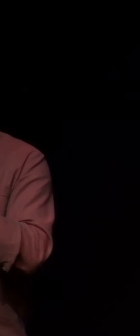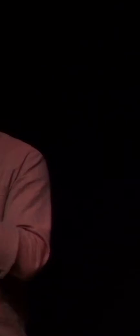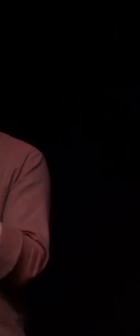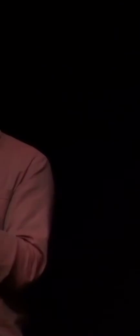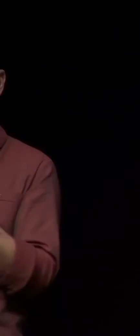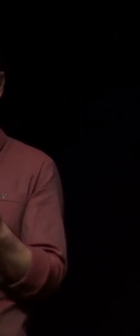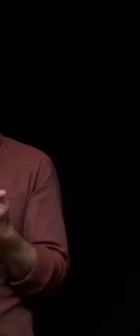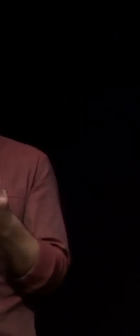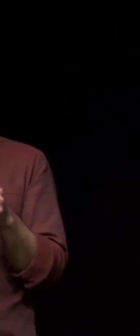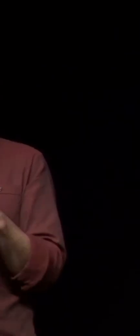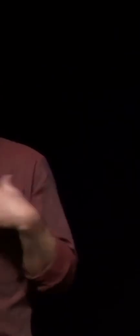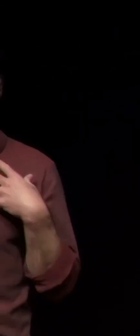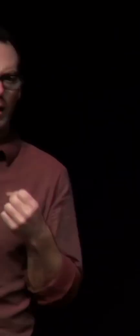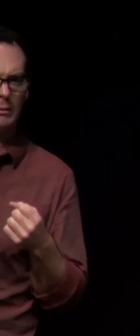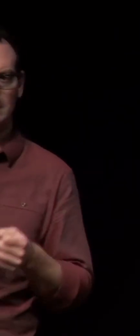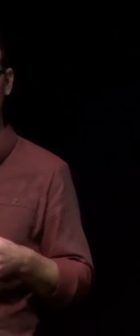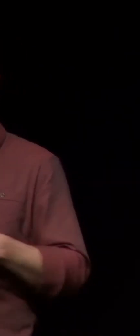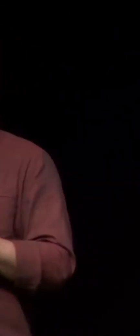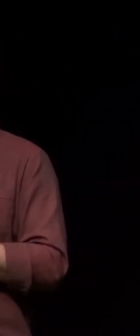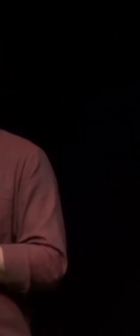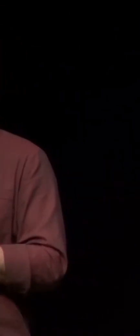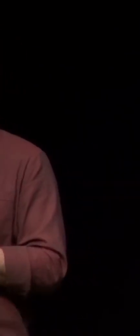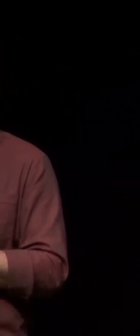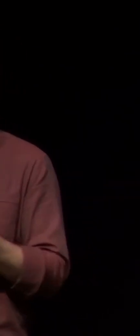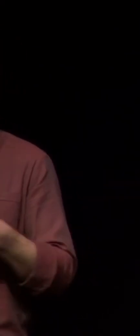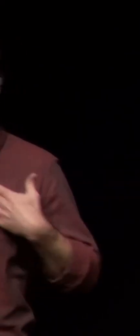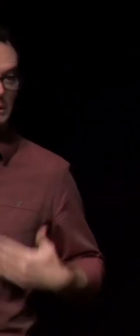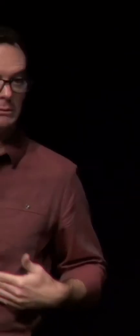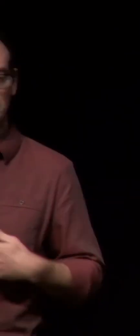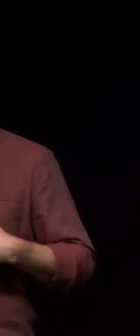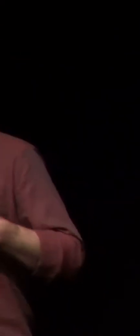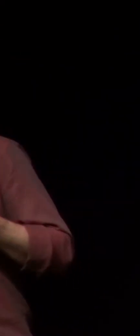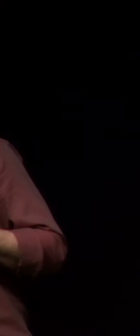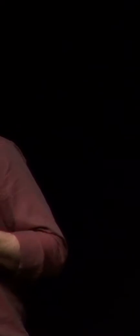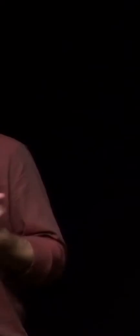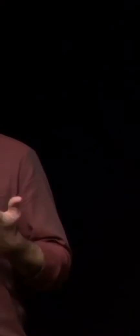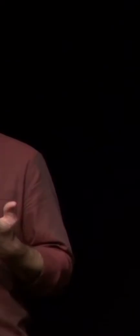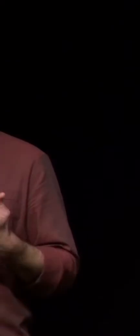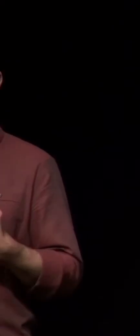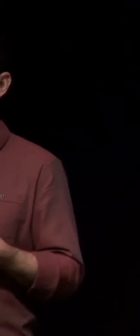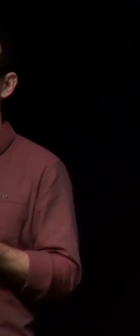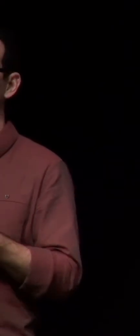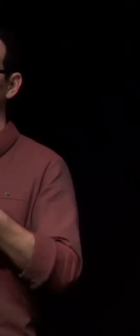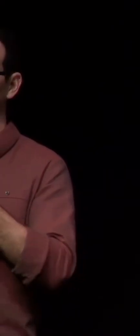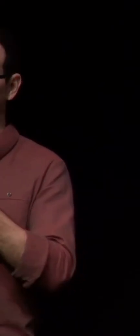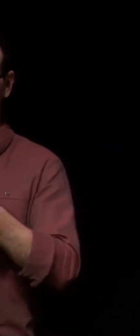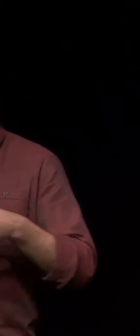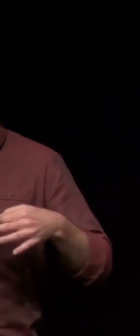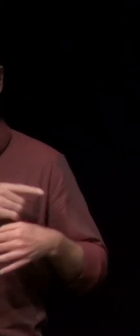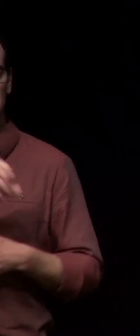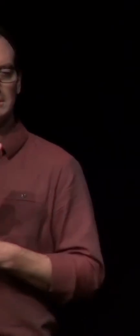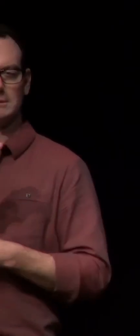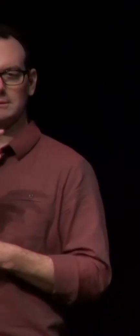of health and well-being and wellness, mental and physical wellness. You join that with Steve's comments